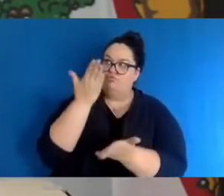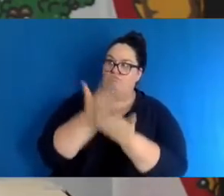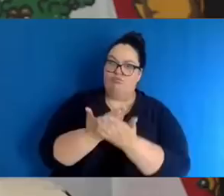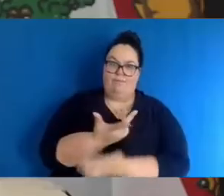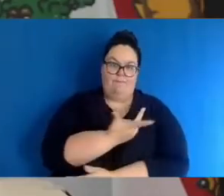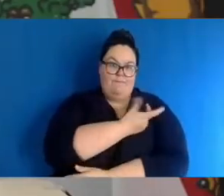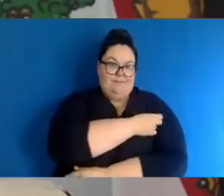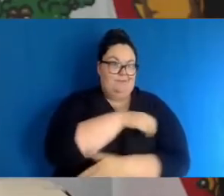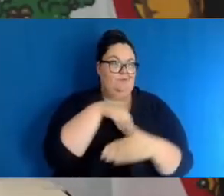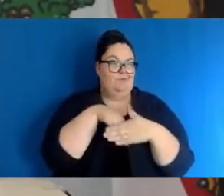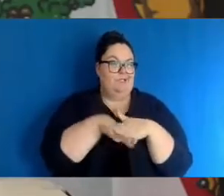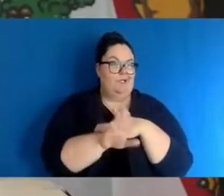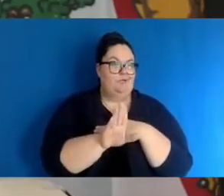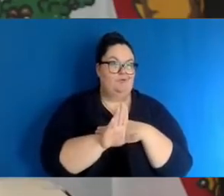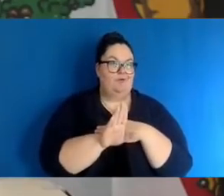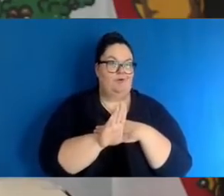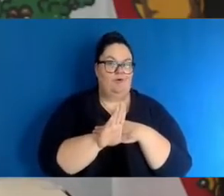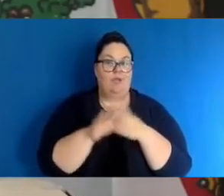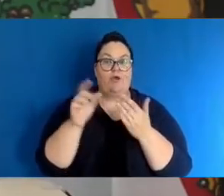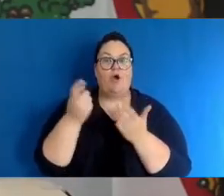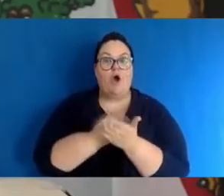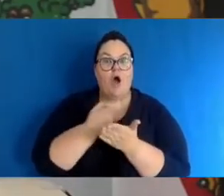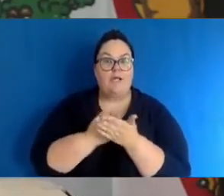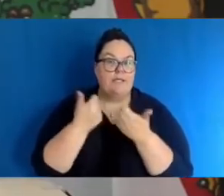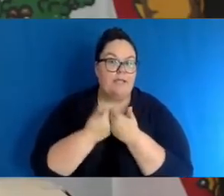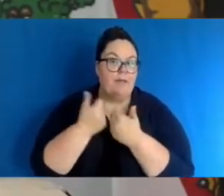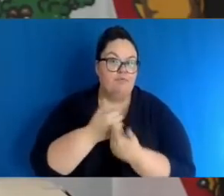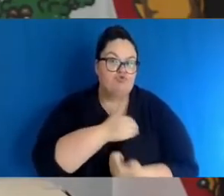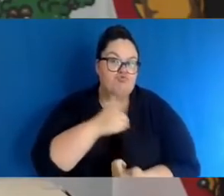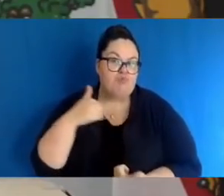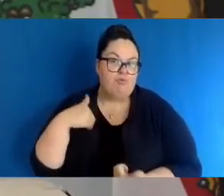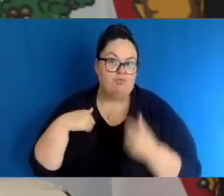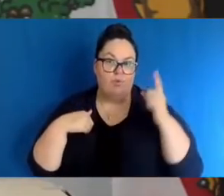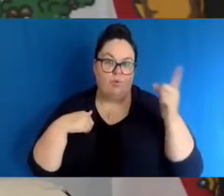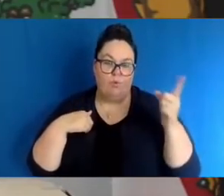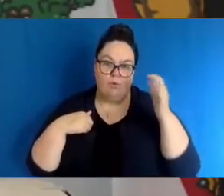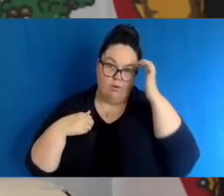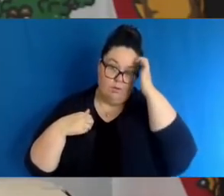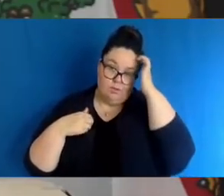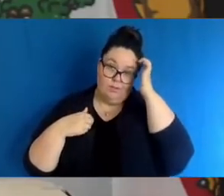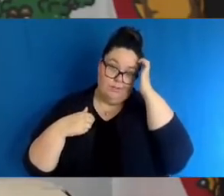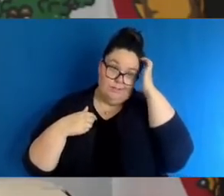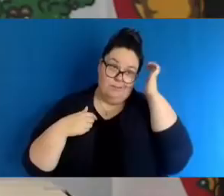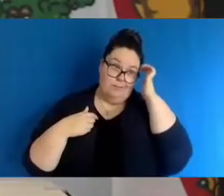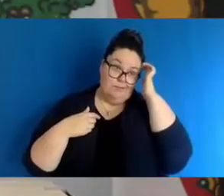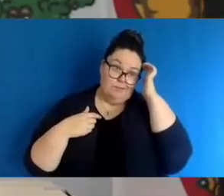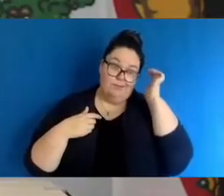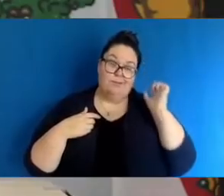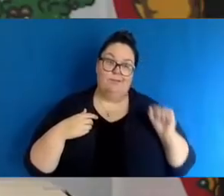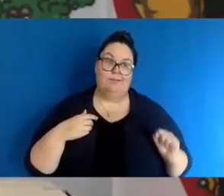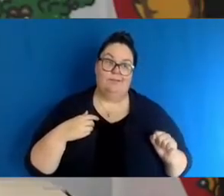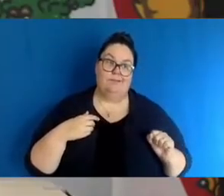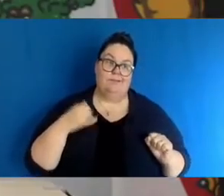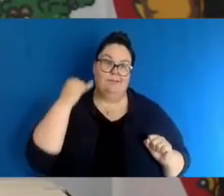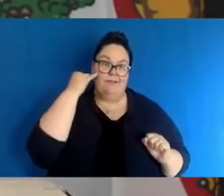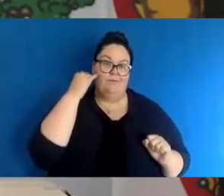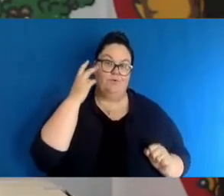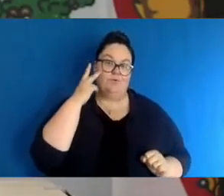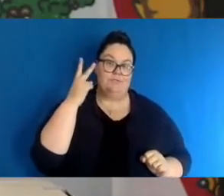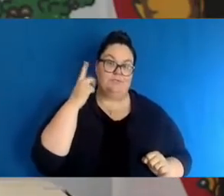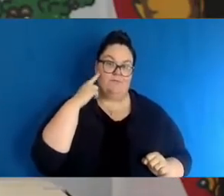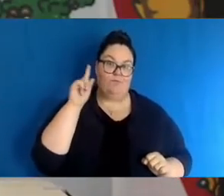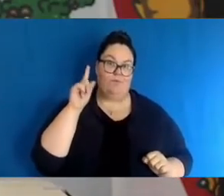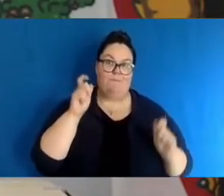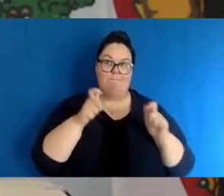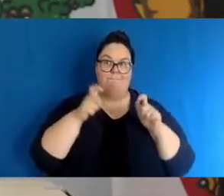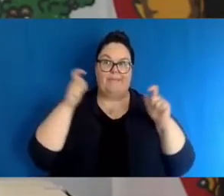get into, like, Maple Leaf hockey games in Toronto, for example. I wouldn't be surprised if you see something similar for some of the